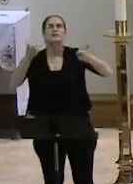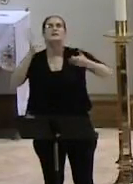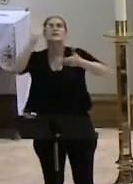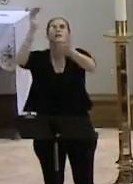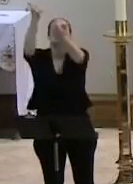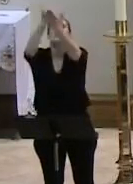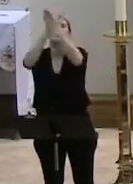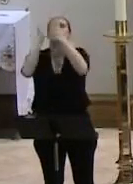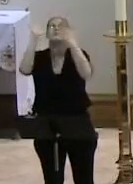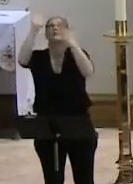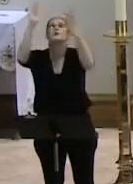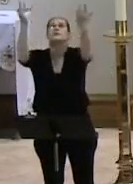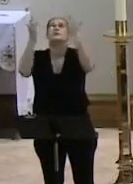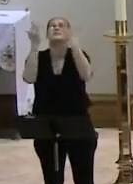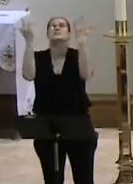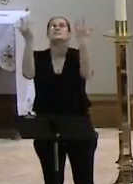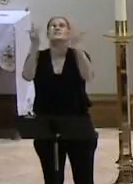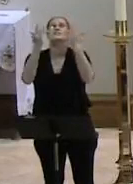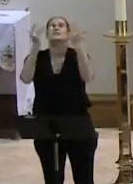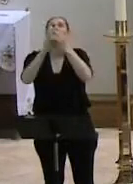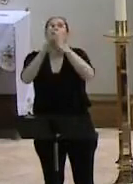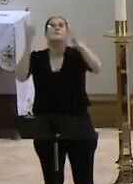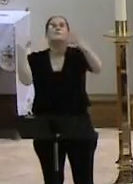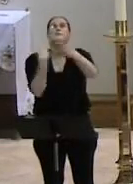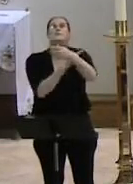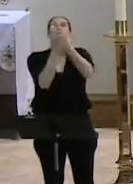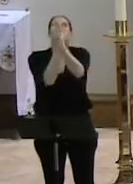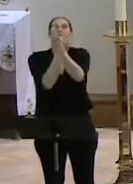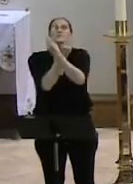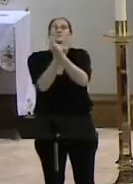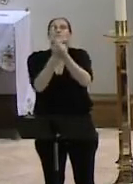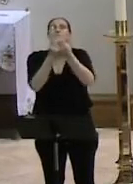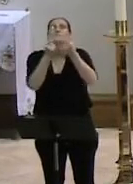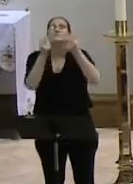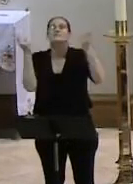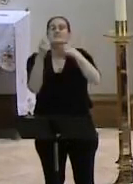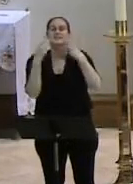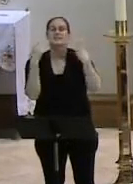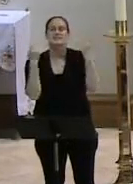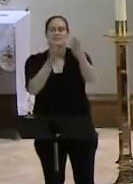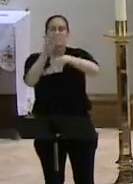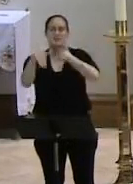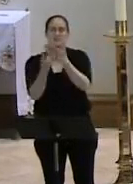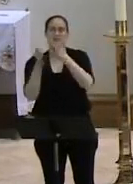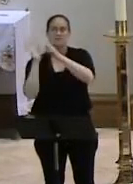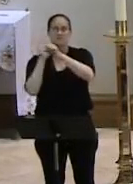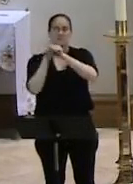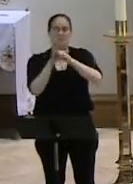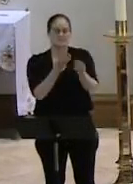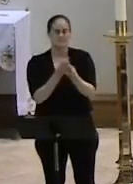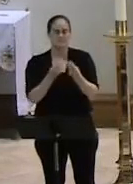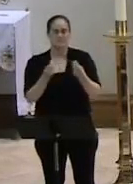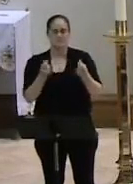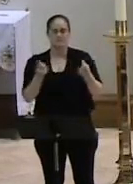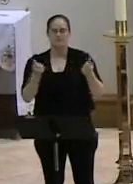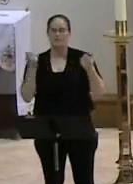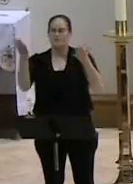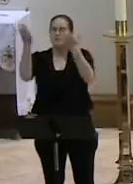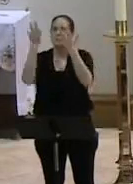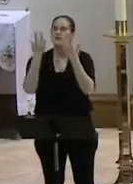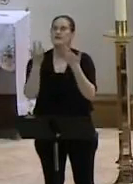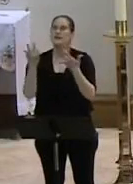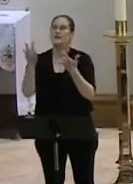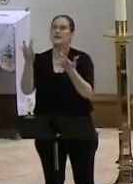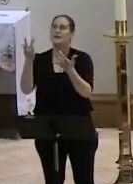your mercy, we may be always free from sin and safe from all distress, as we await